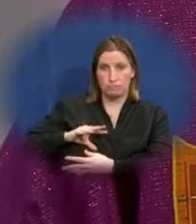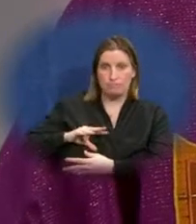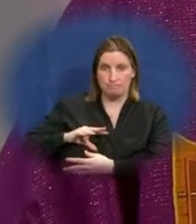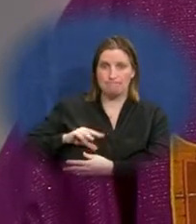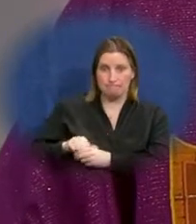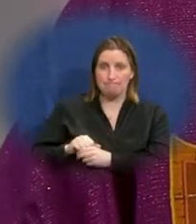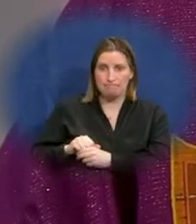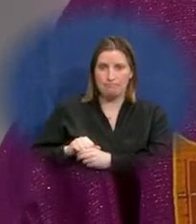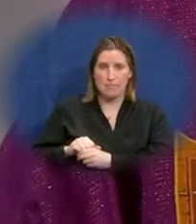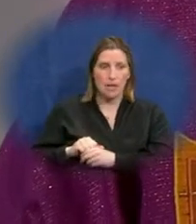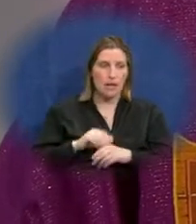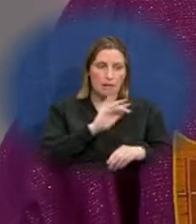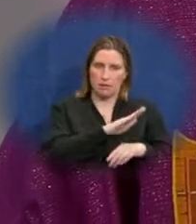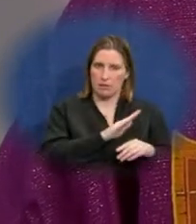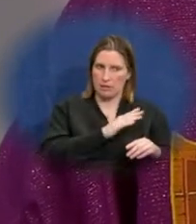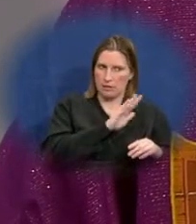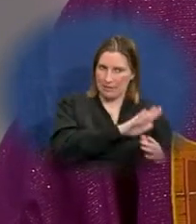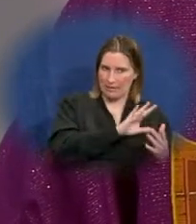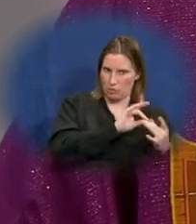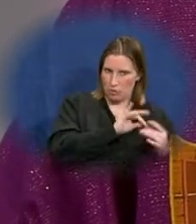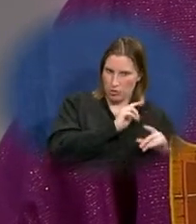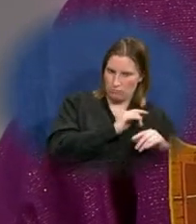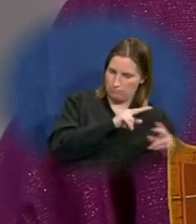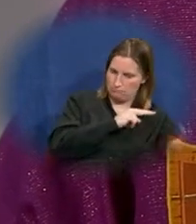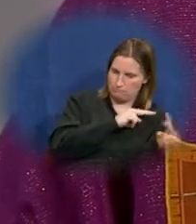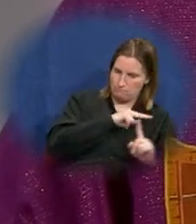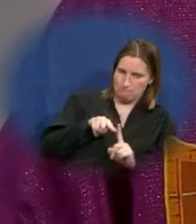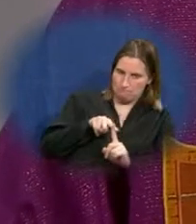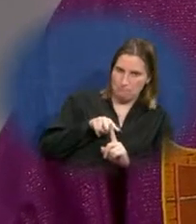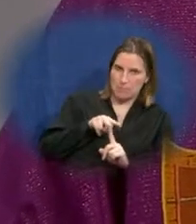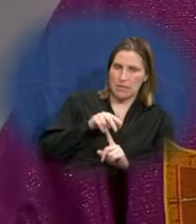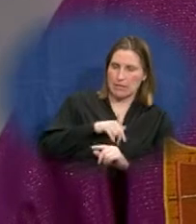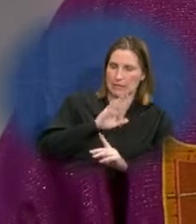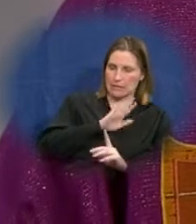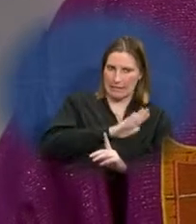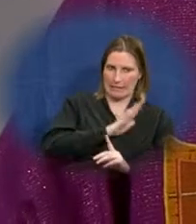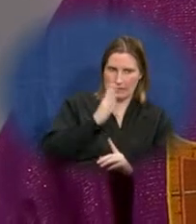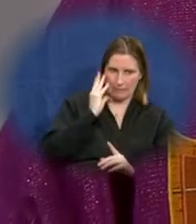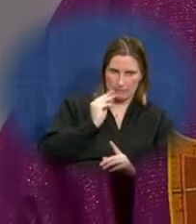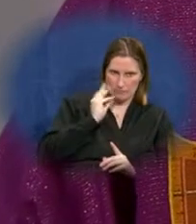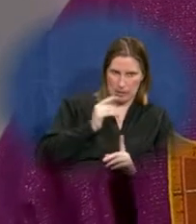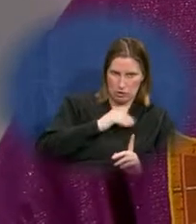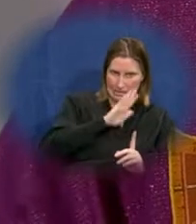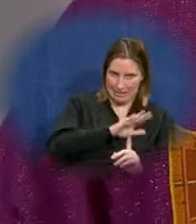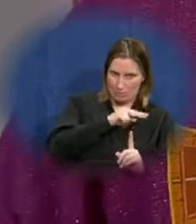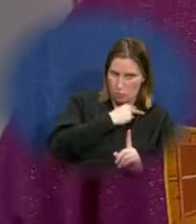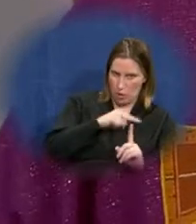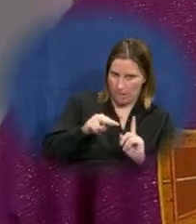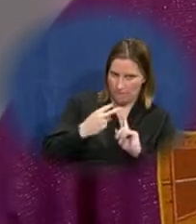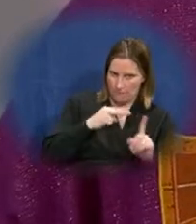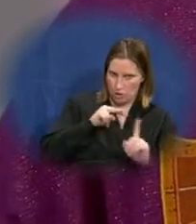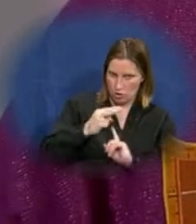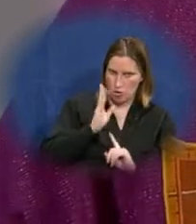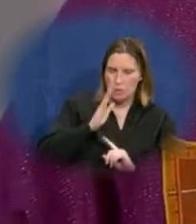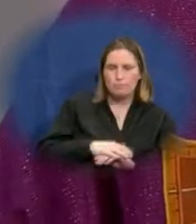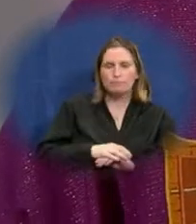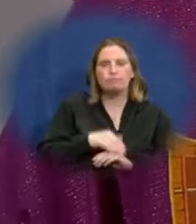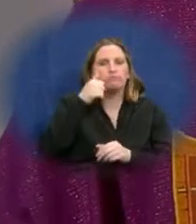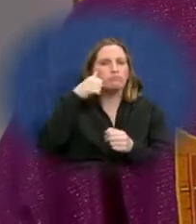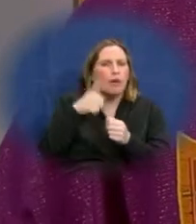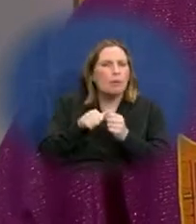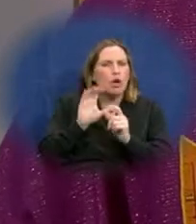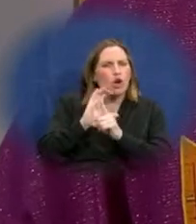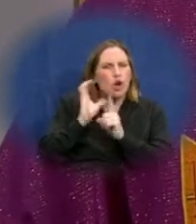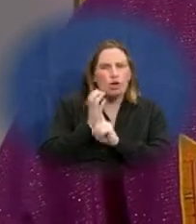according to Joseph, and that Joseph's whole experience from his point of view. And it's important to remember the culture of